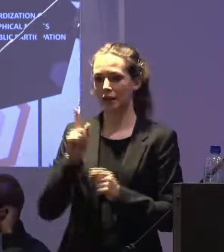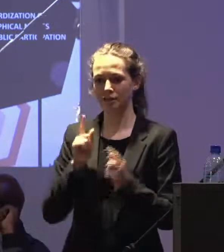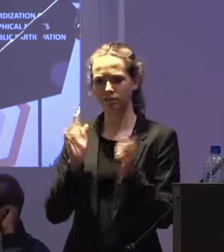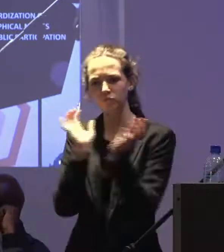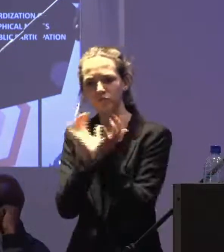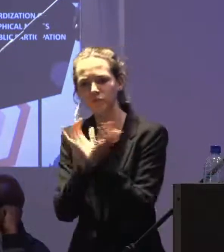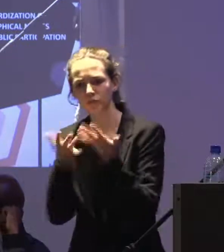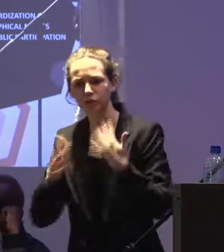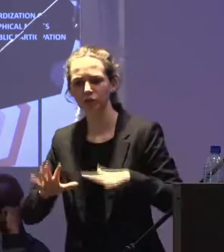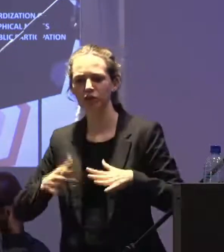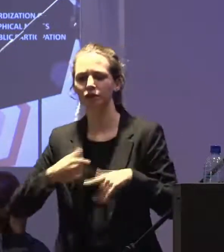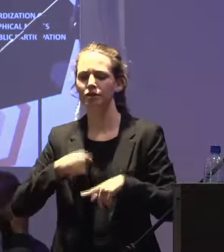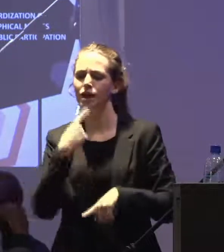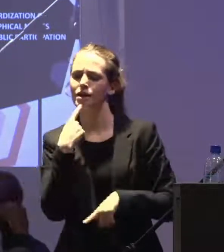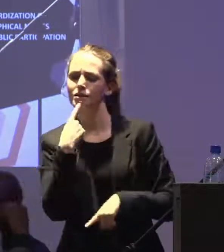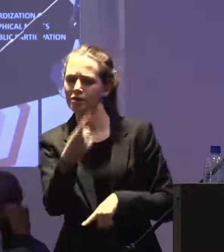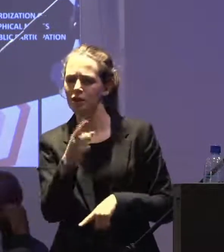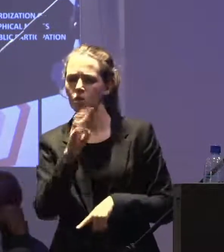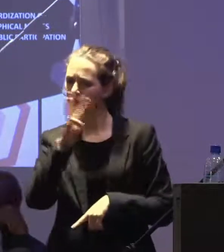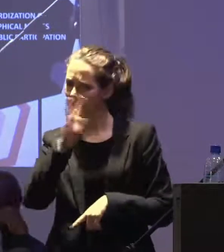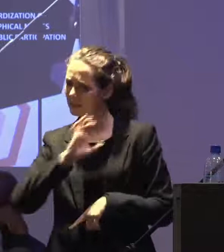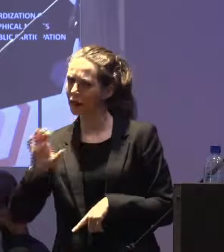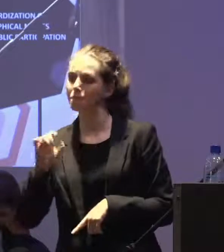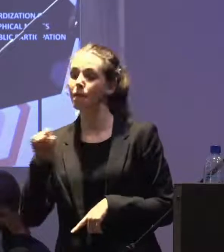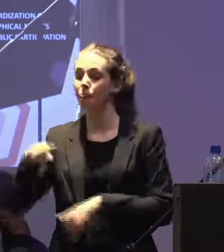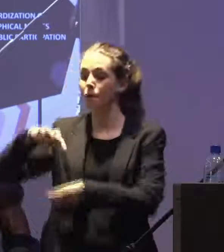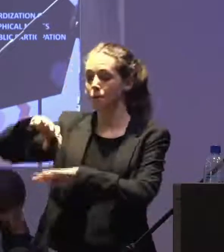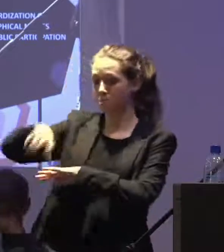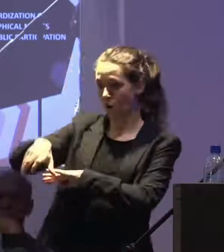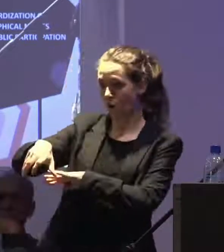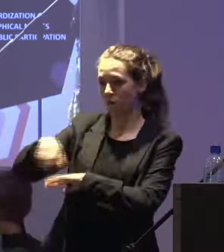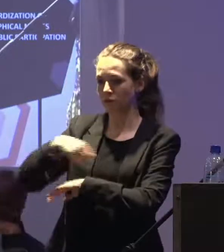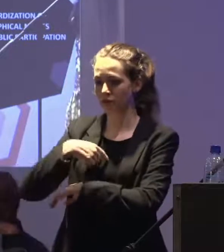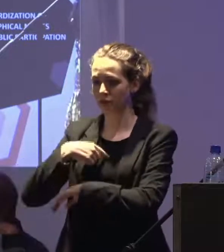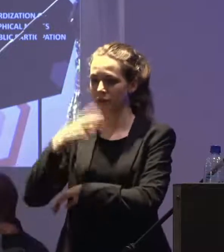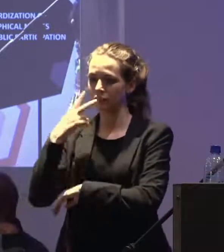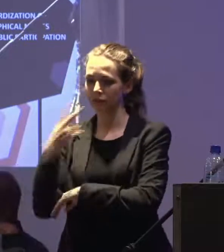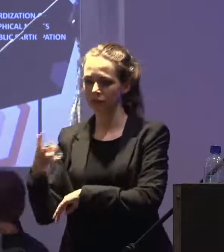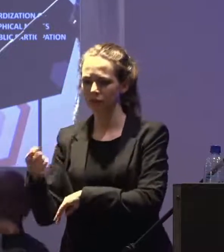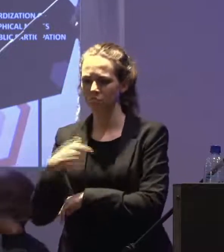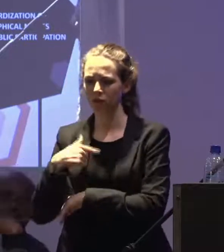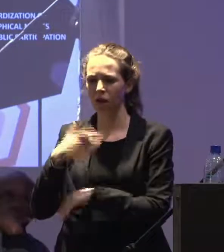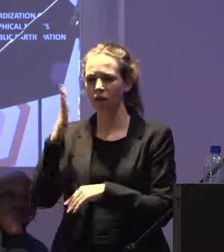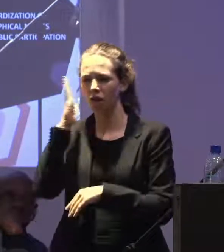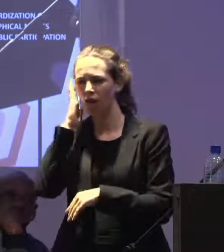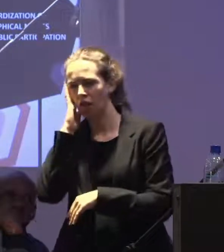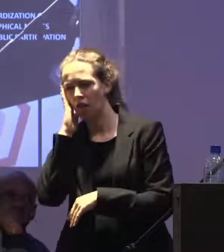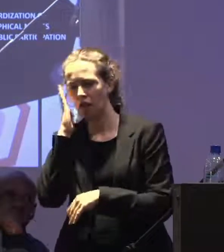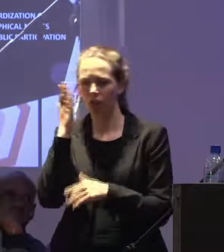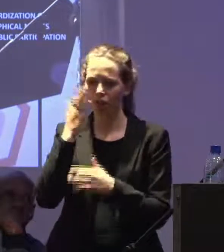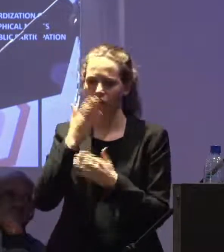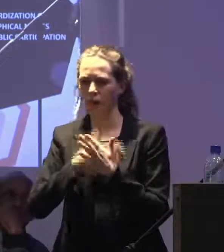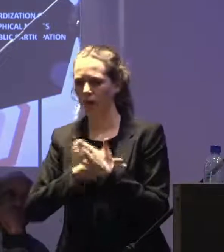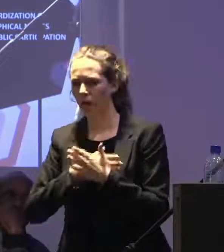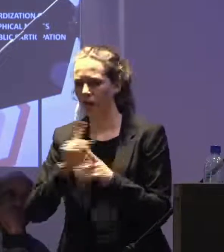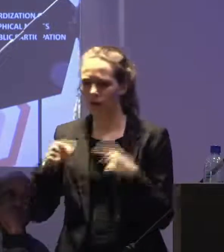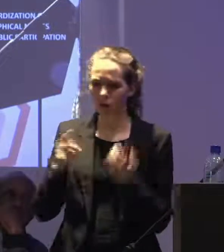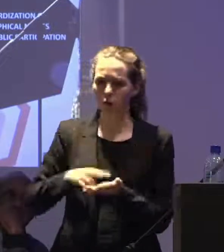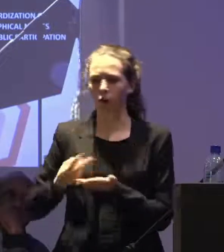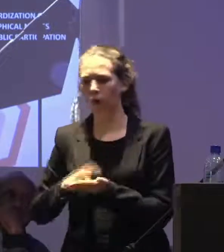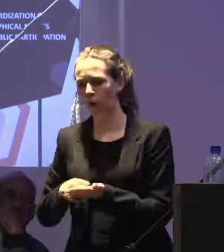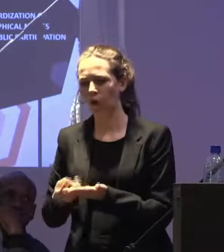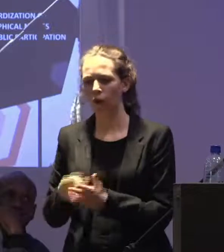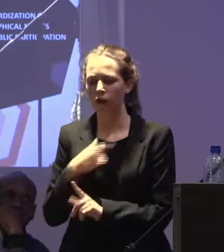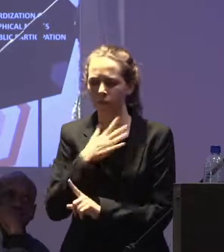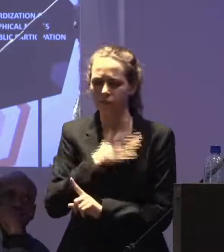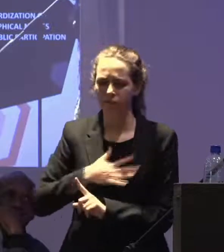Western Cape was one of the provinces that was giving me sleepless nights because we were getting 1 or 2